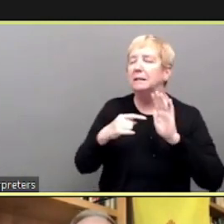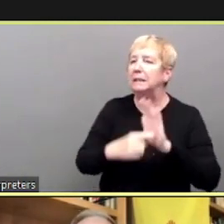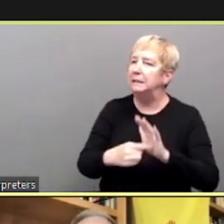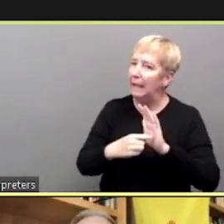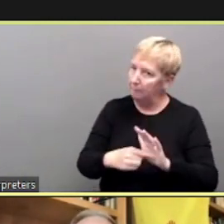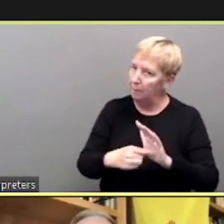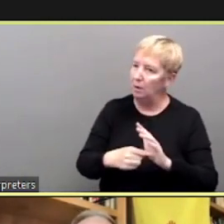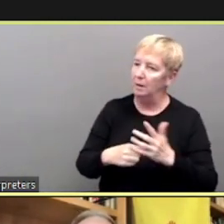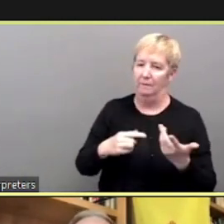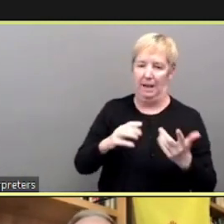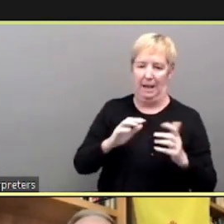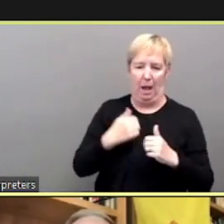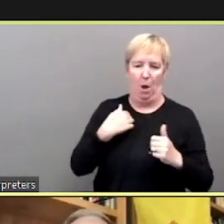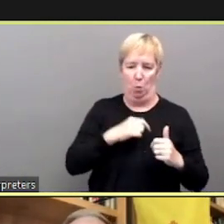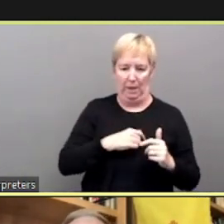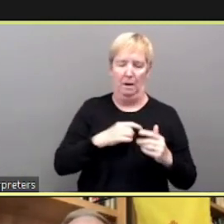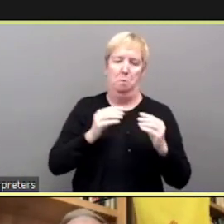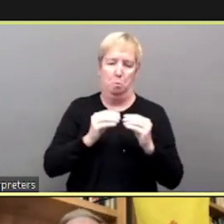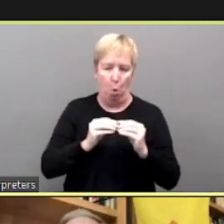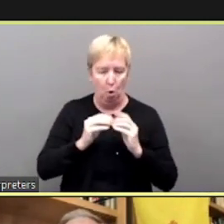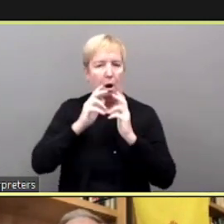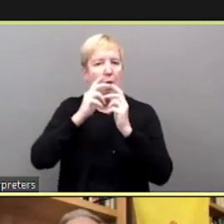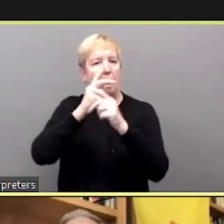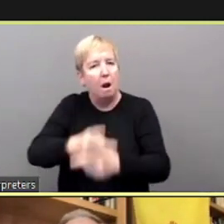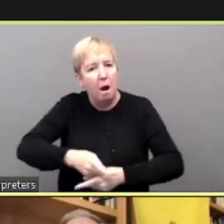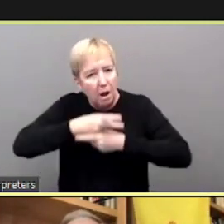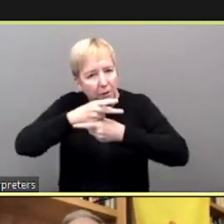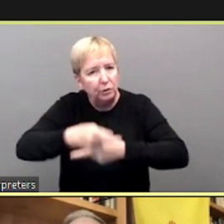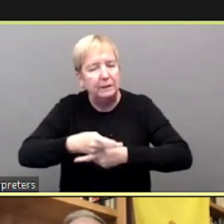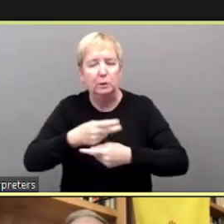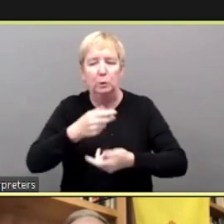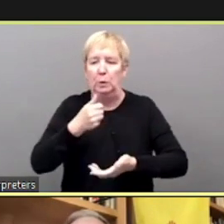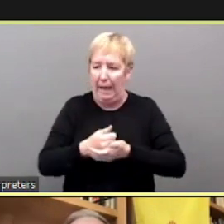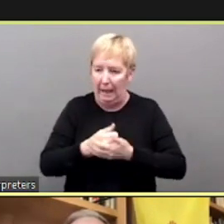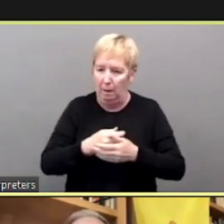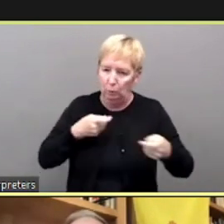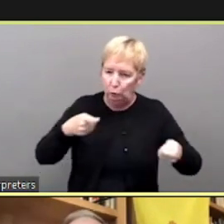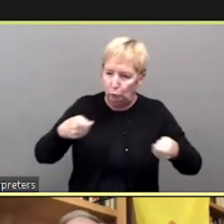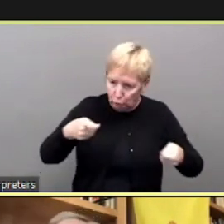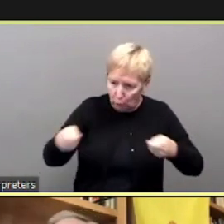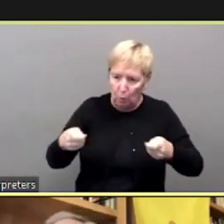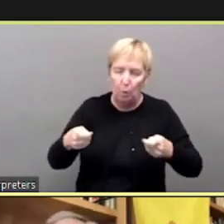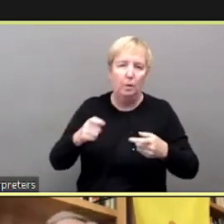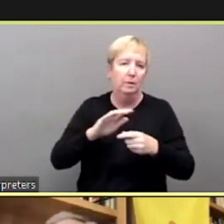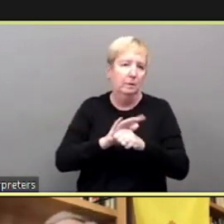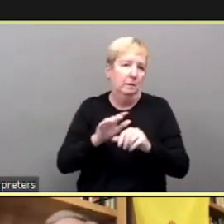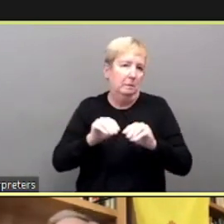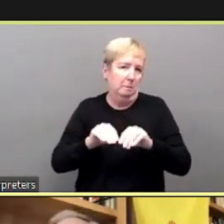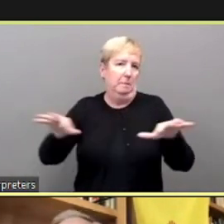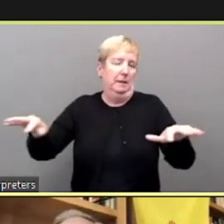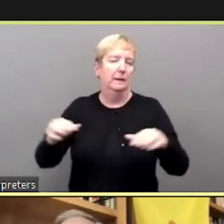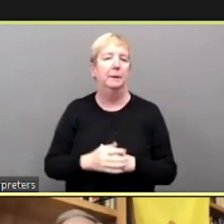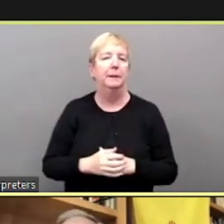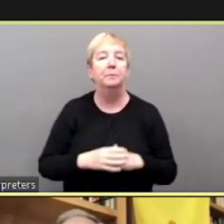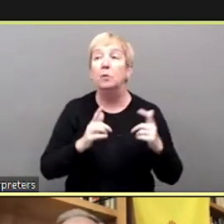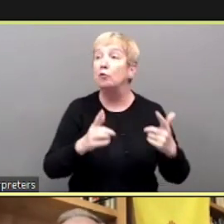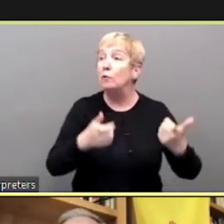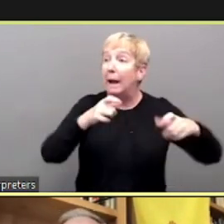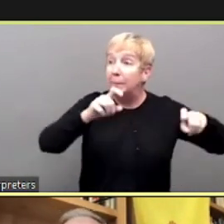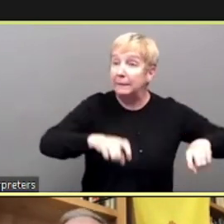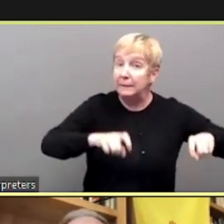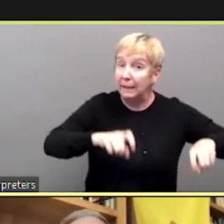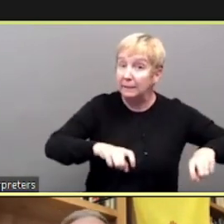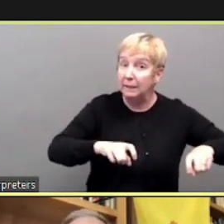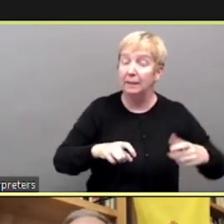expanding our caution and doing things to keep the pandemic at bay that we need to do. The rapid testing response and the fact that we're at an